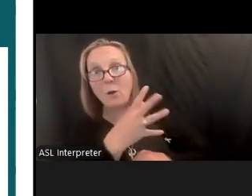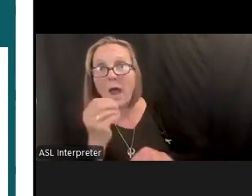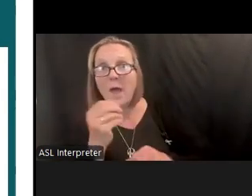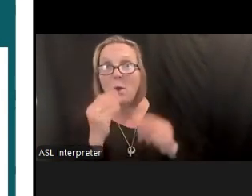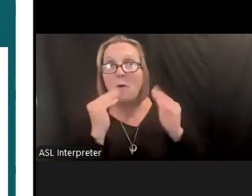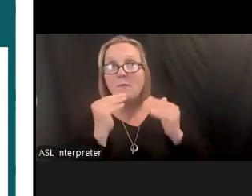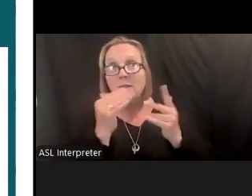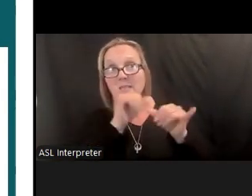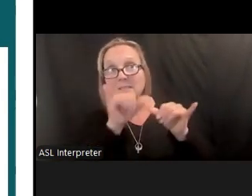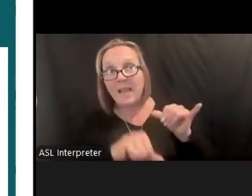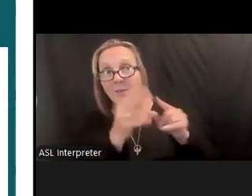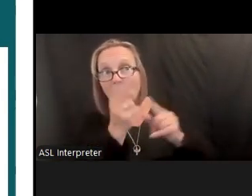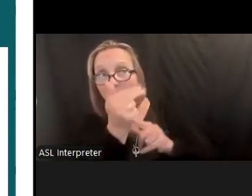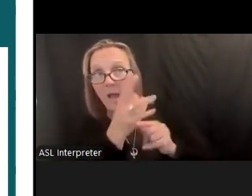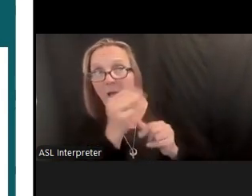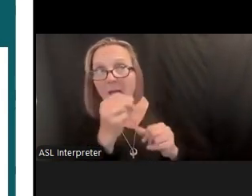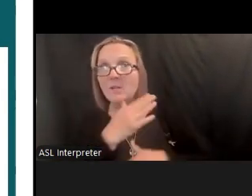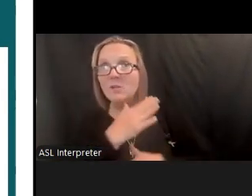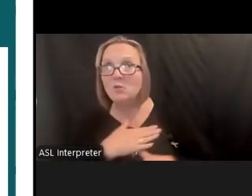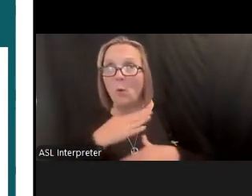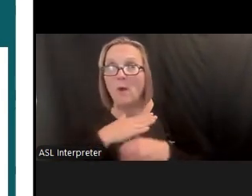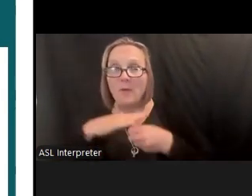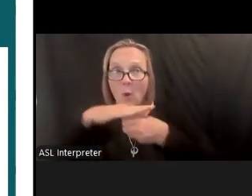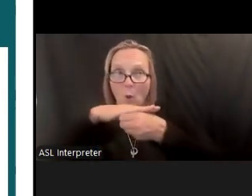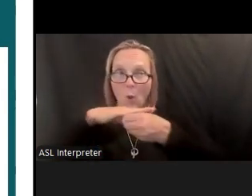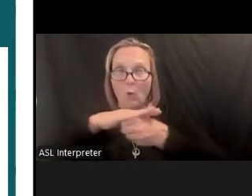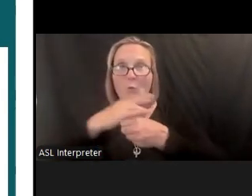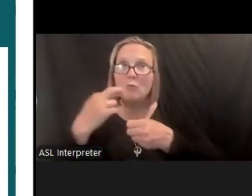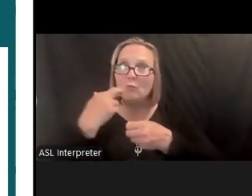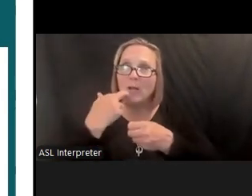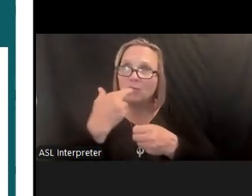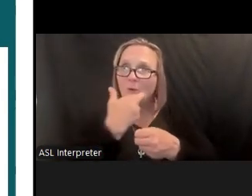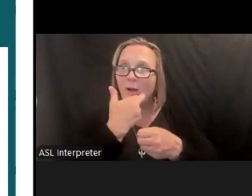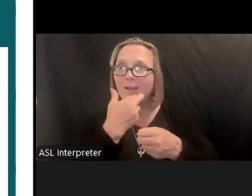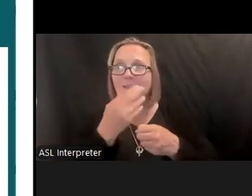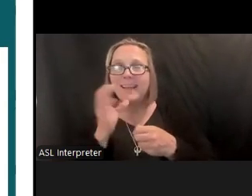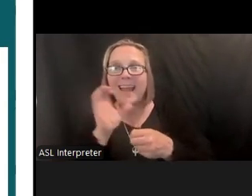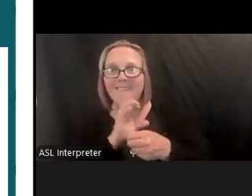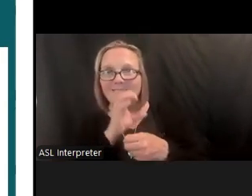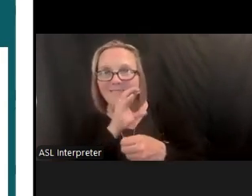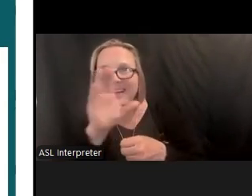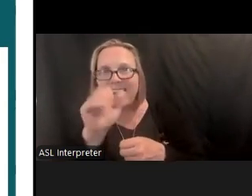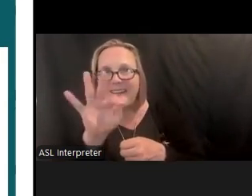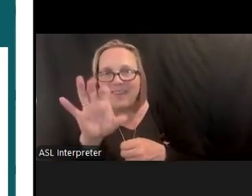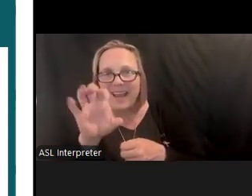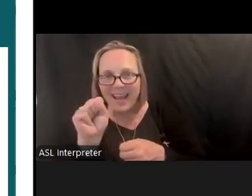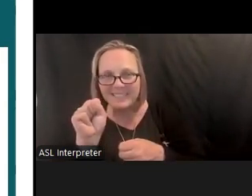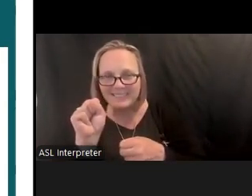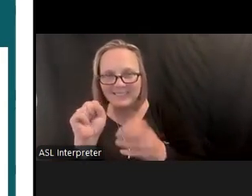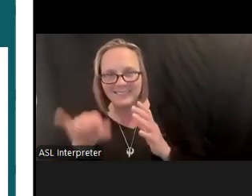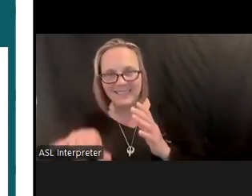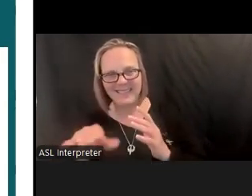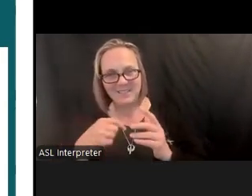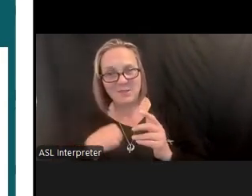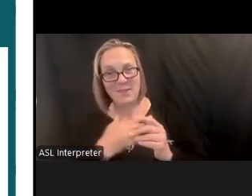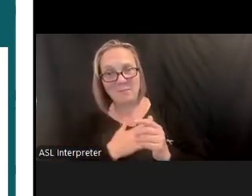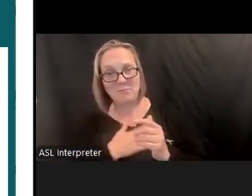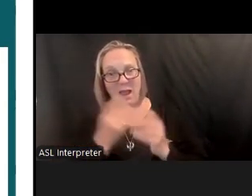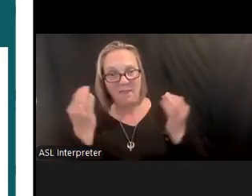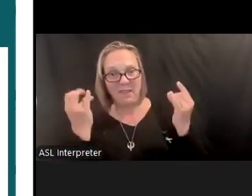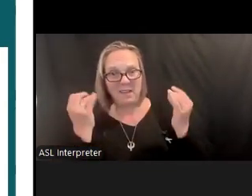the hotels and enjoy the local cafes and restaurants. So that's my perspective on that, and I thank you for your